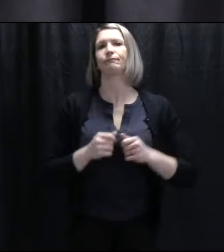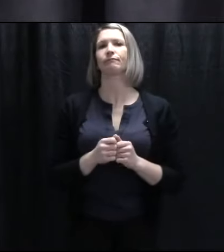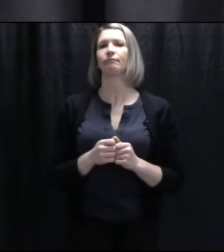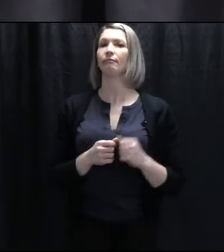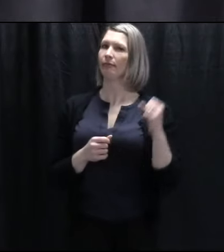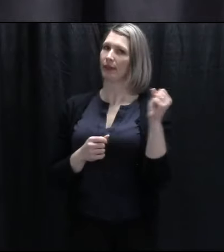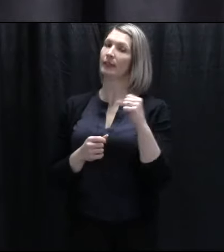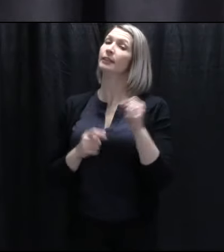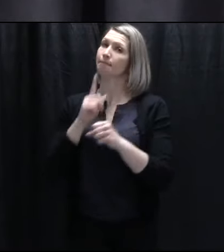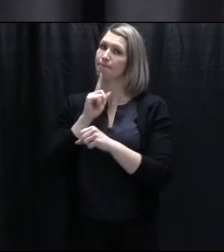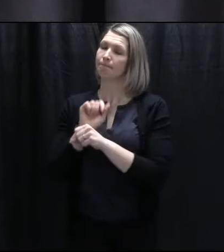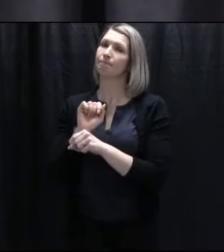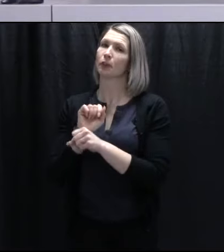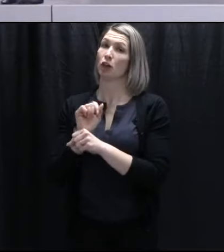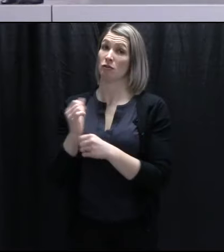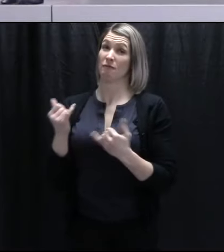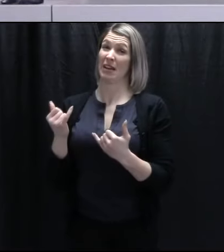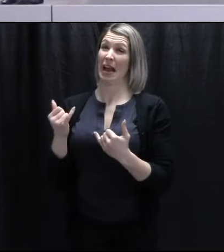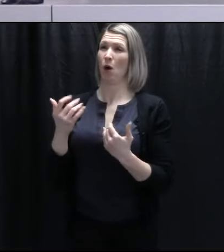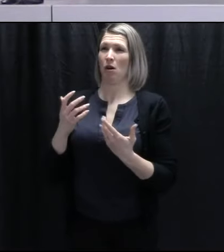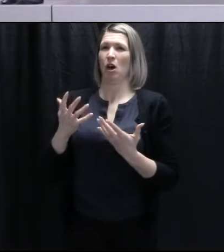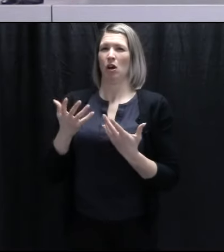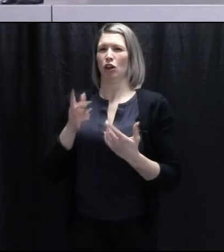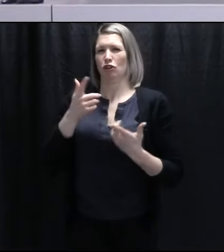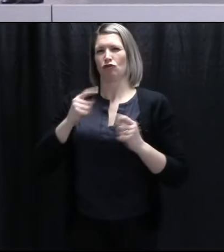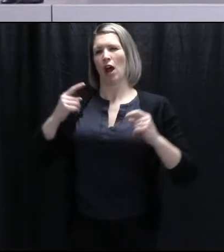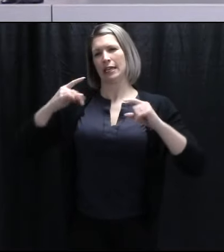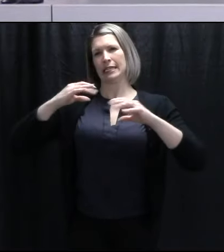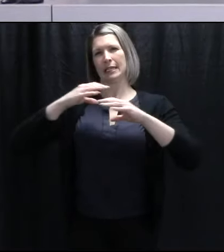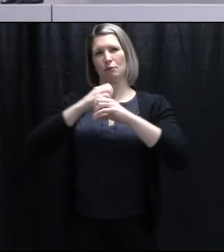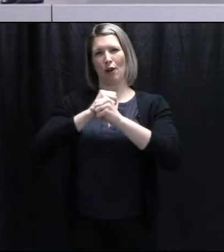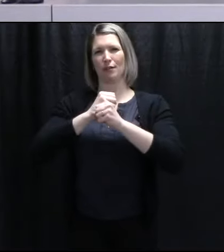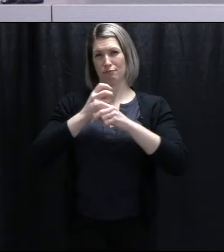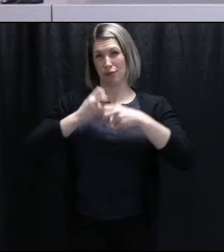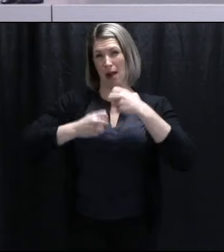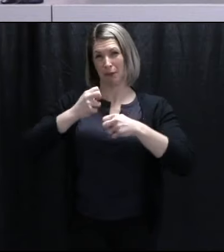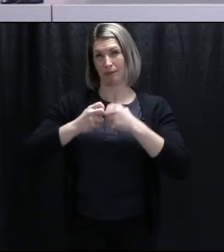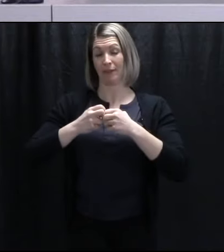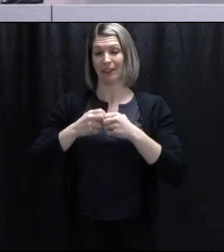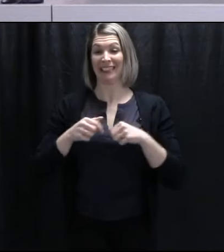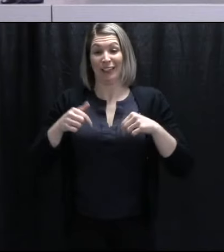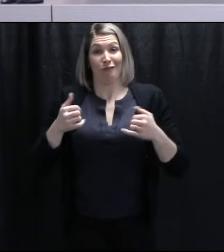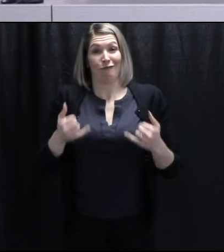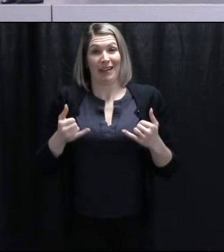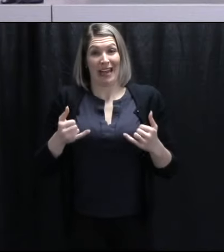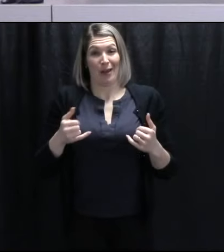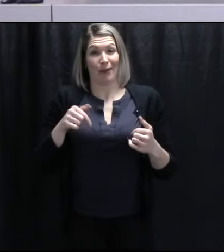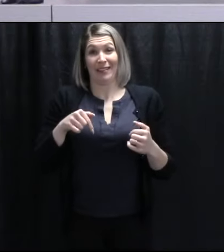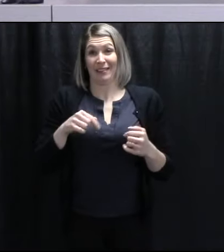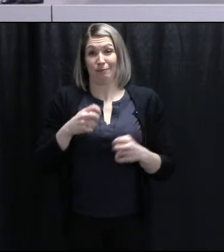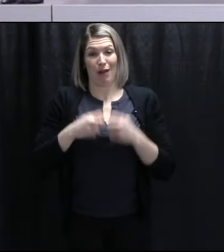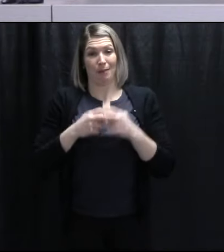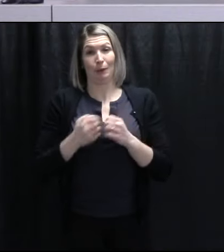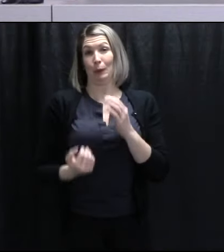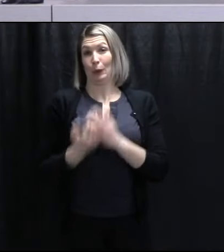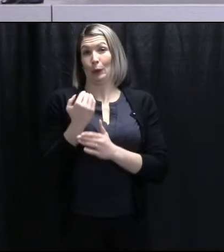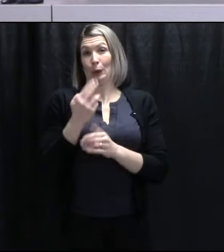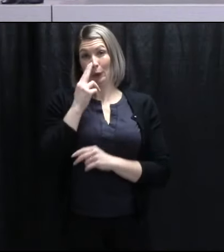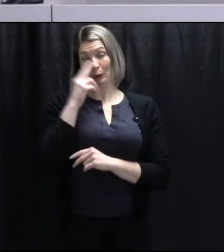trying to find out here, to just summarize it, is this something that's unique to Newfoundland and Labrador, and having some